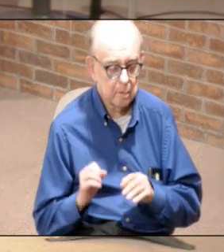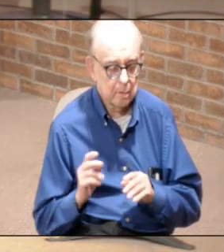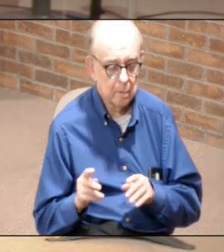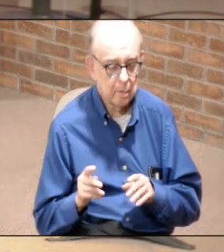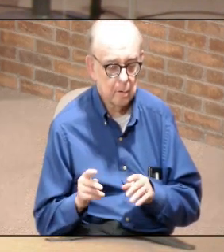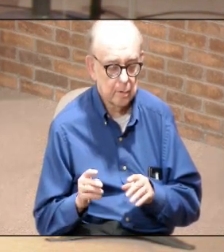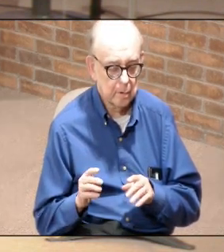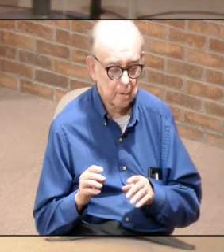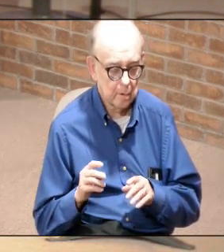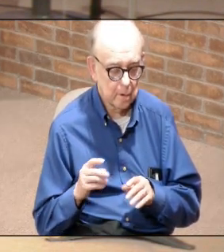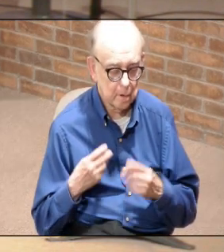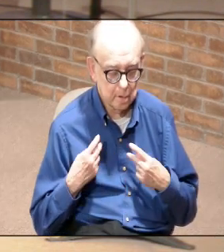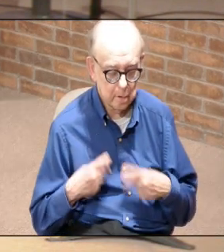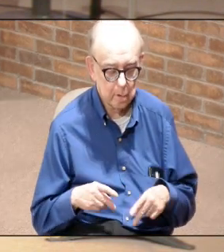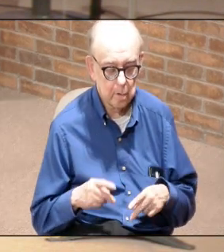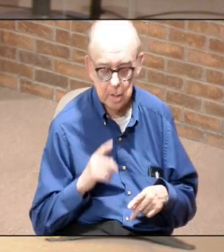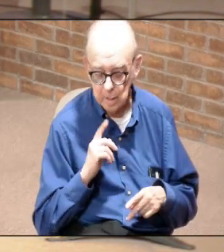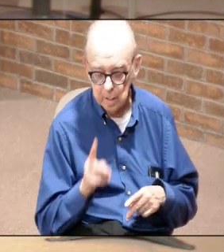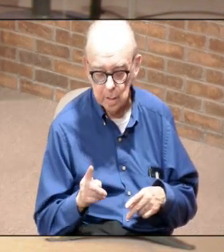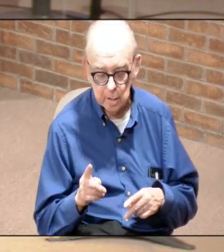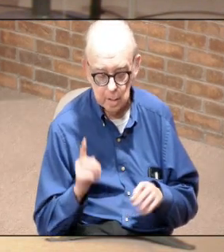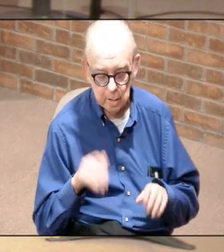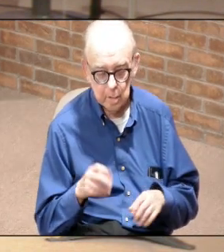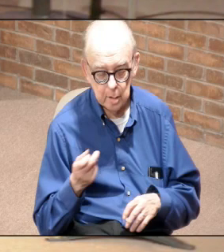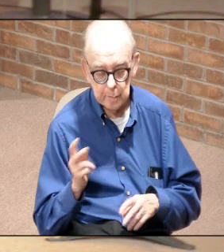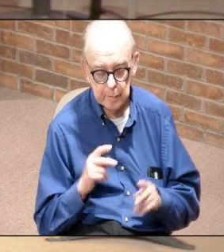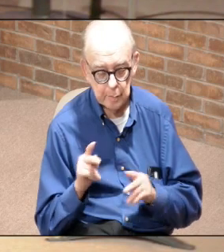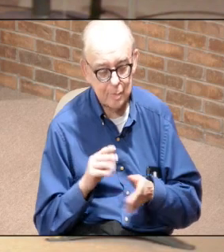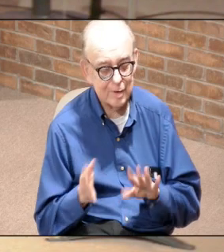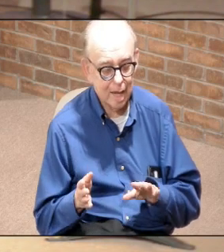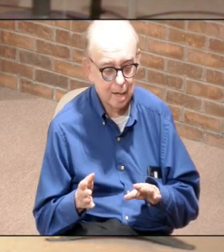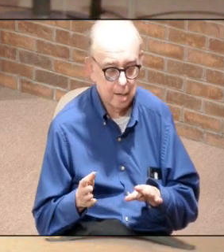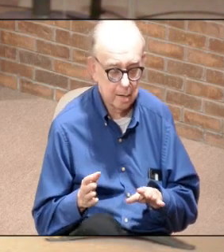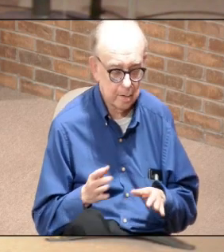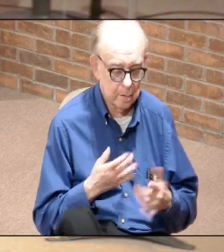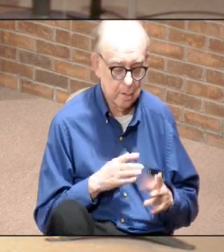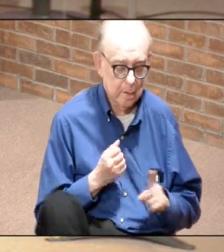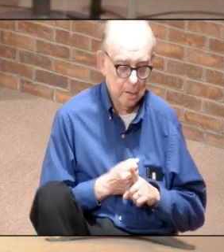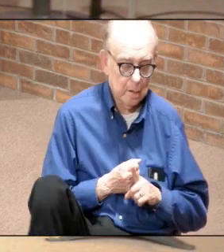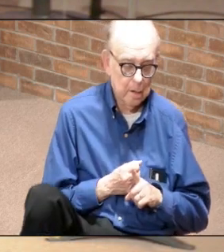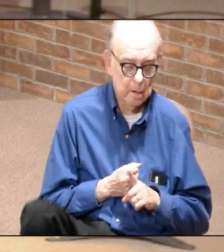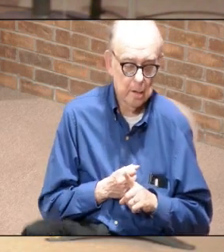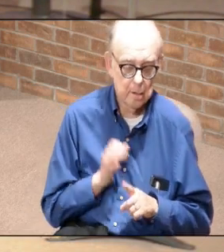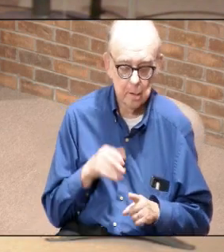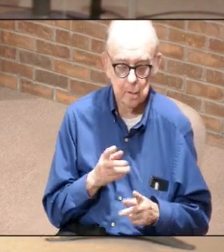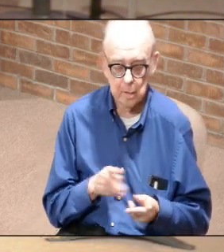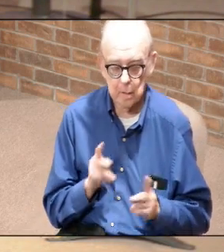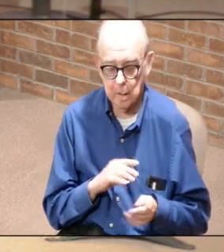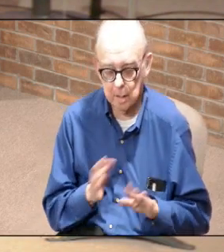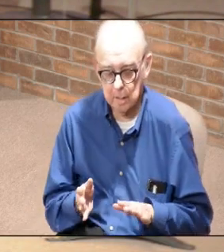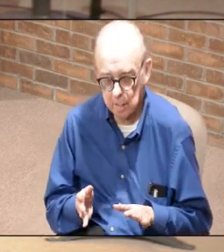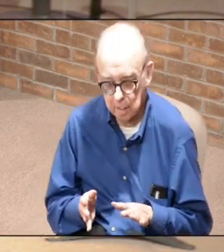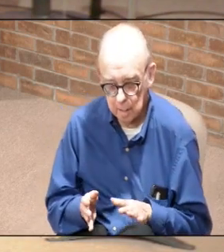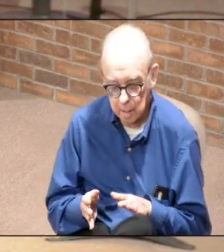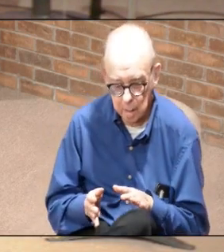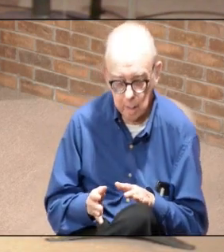Okay? Pneumonia is real. And yes, people die. Heart attacks are real. And yes, people